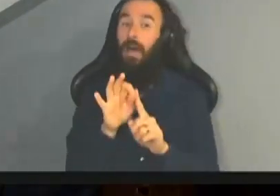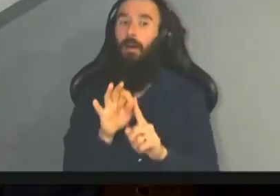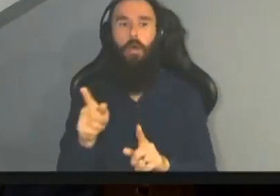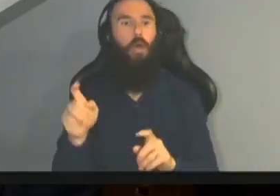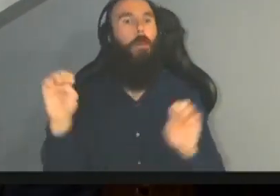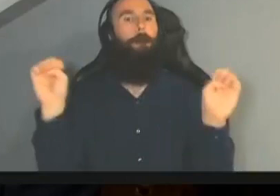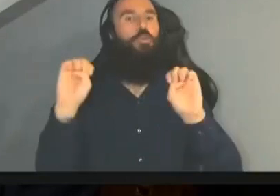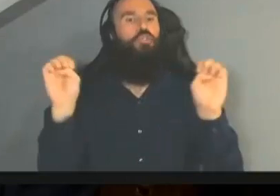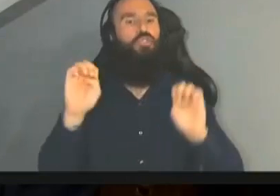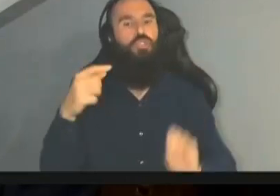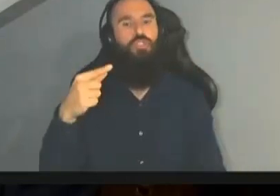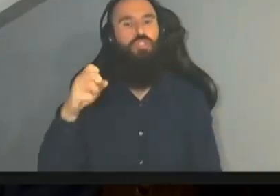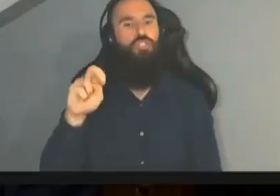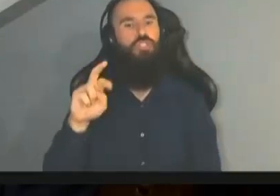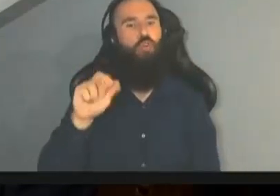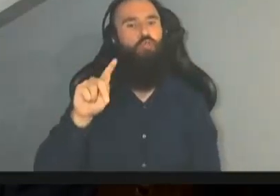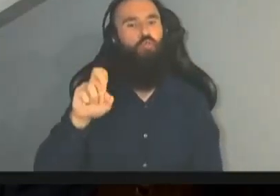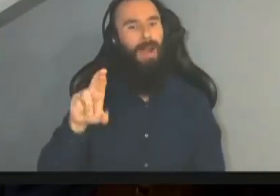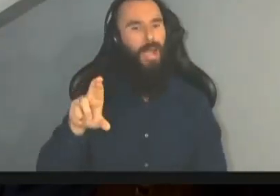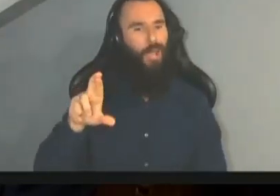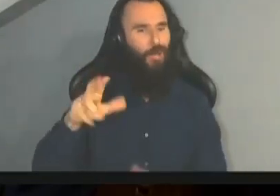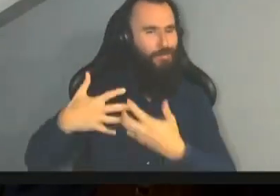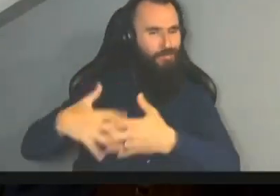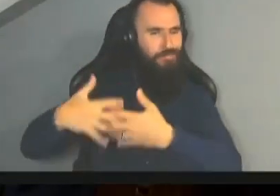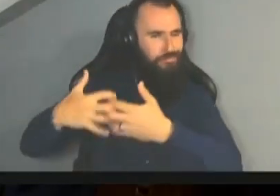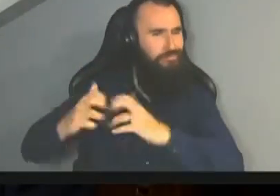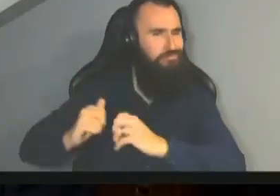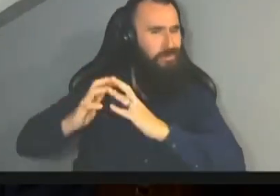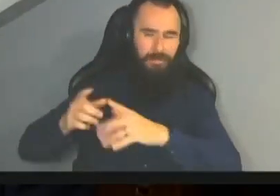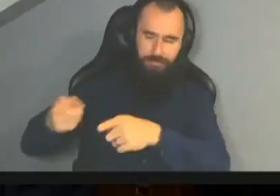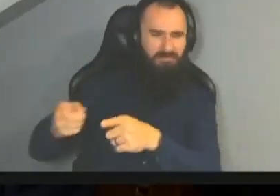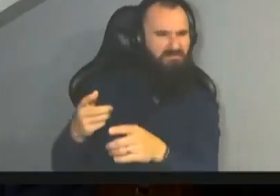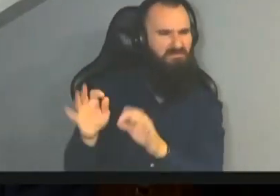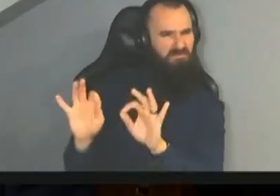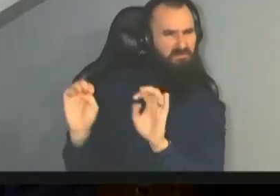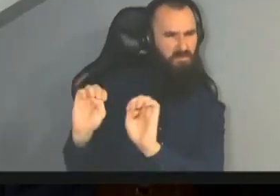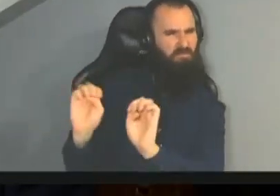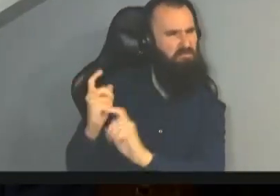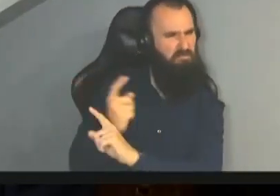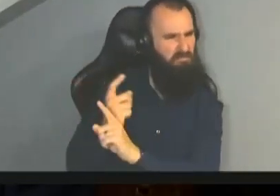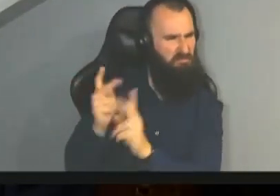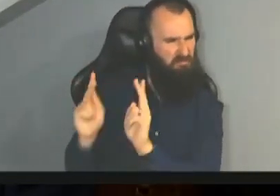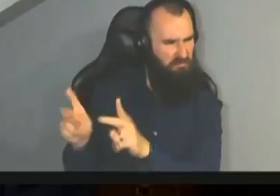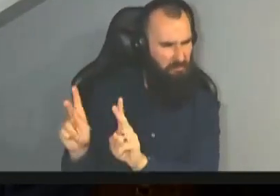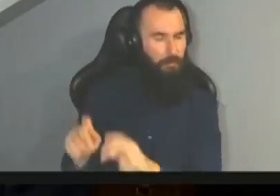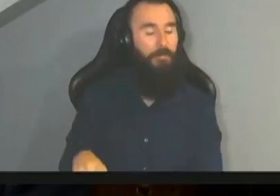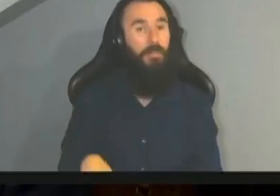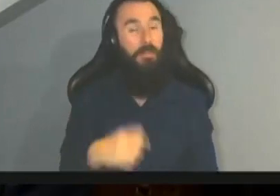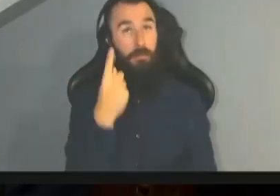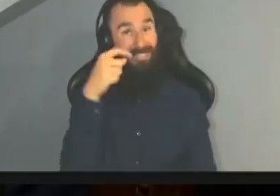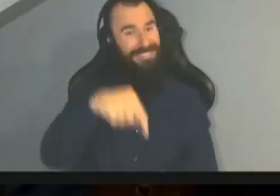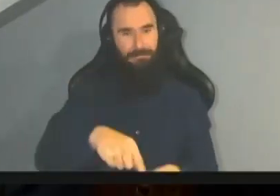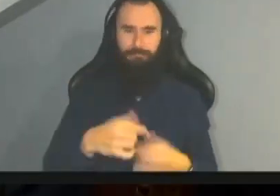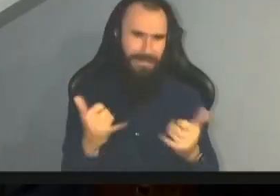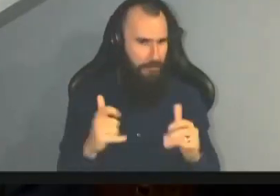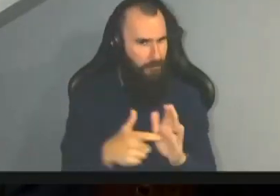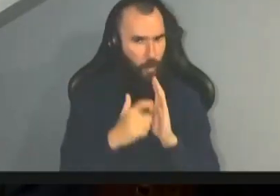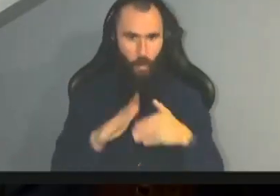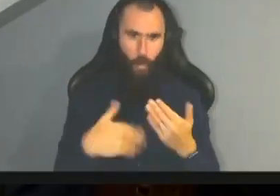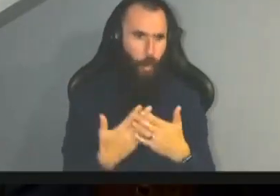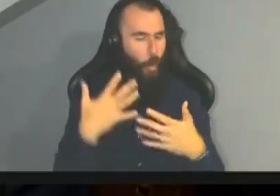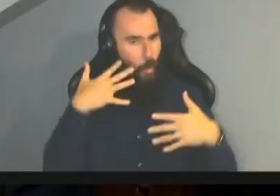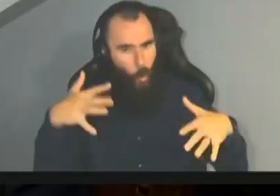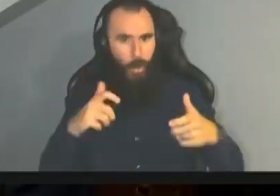It still maintains that all the noise and operational standards must be met. And then the big change here is that it's permitted by